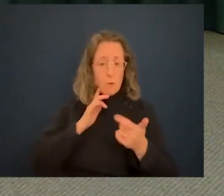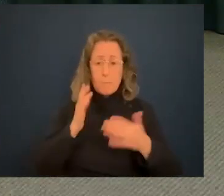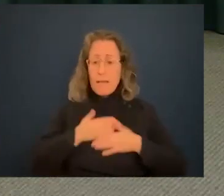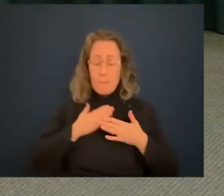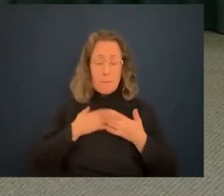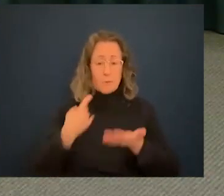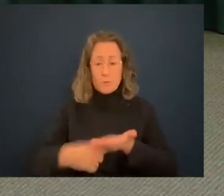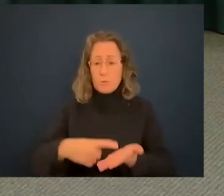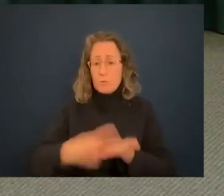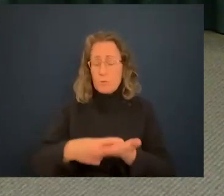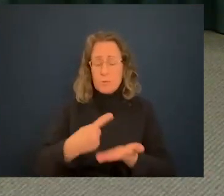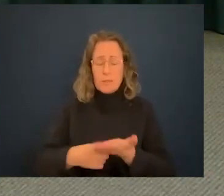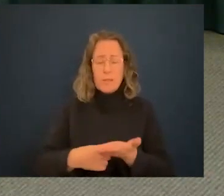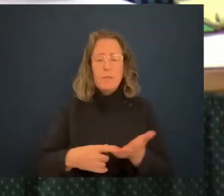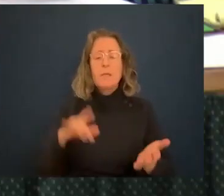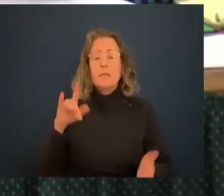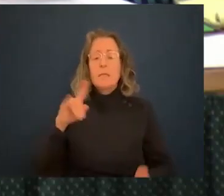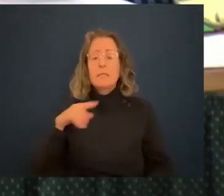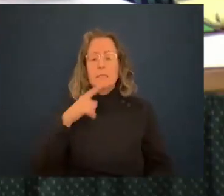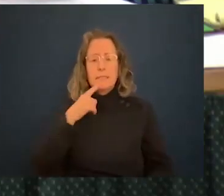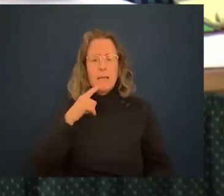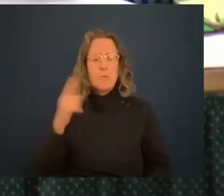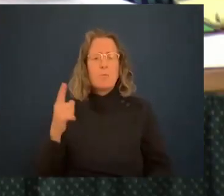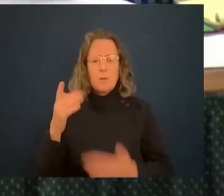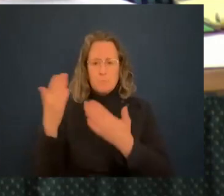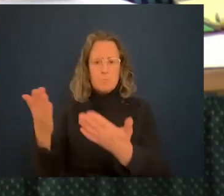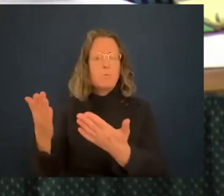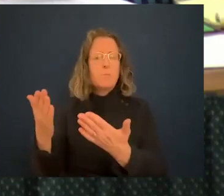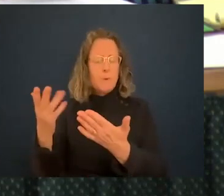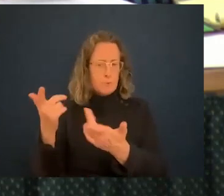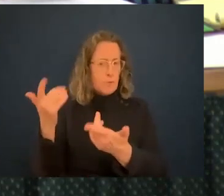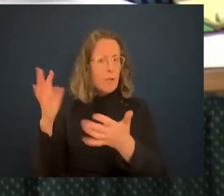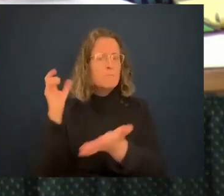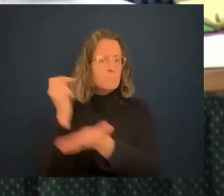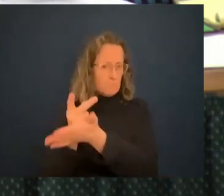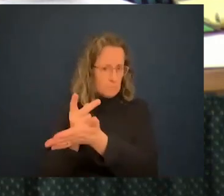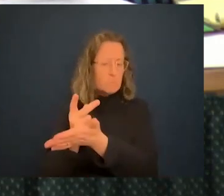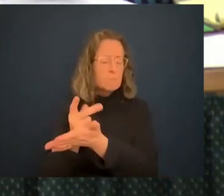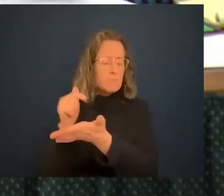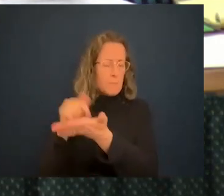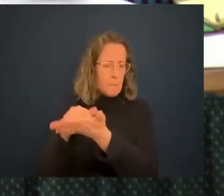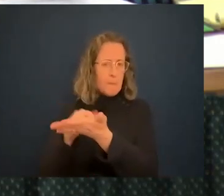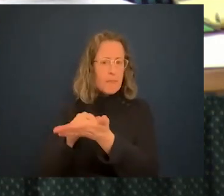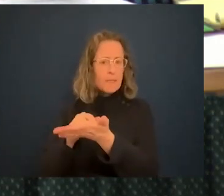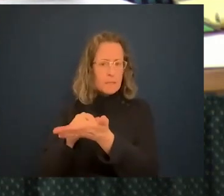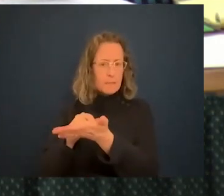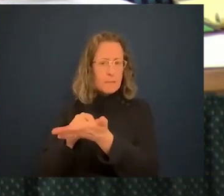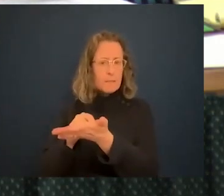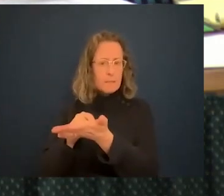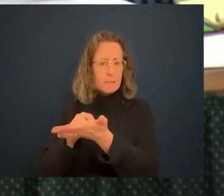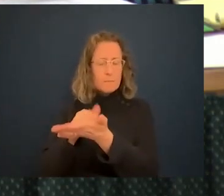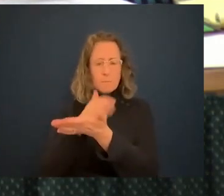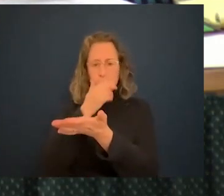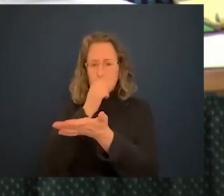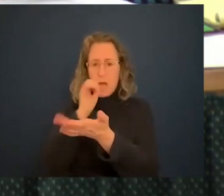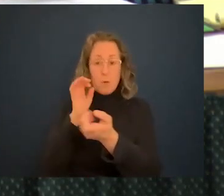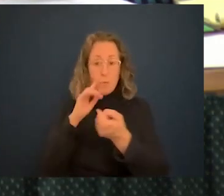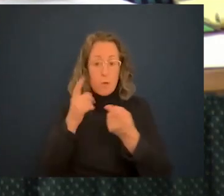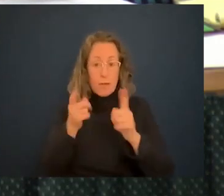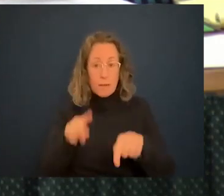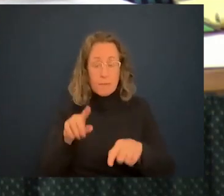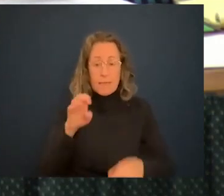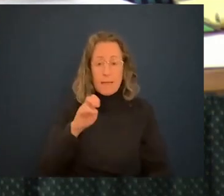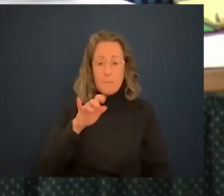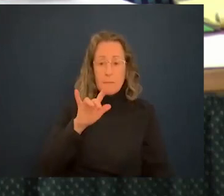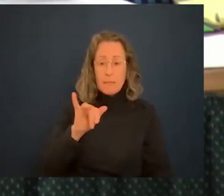there was a proposal that was approved um but Emily and Shay